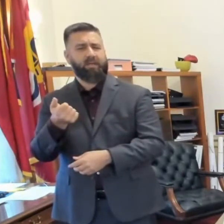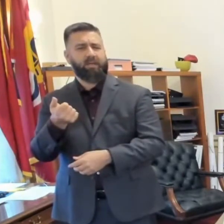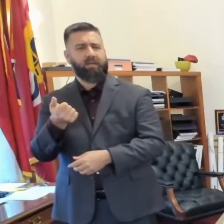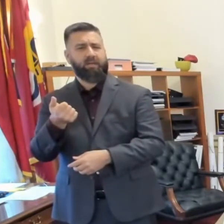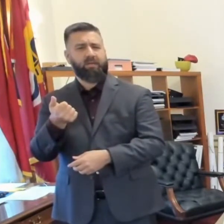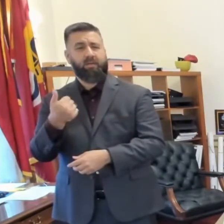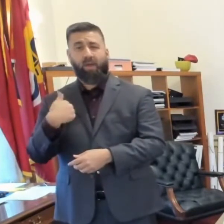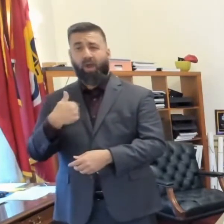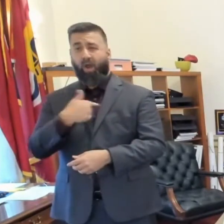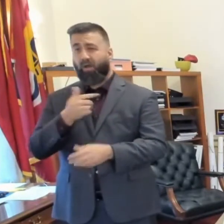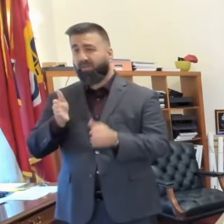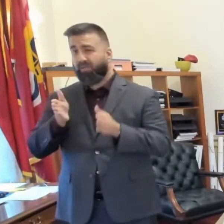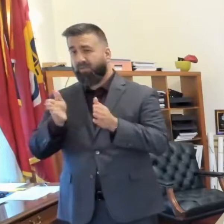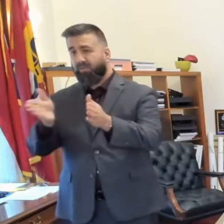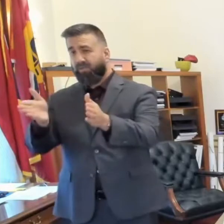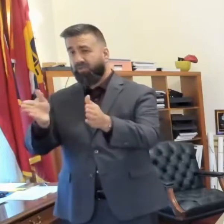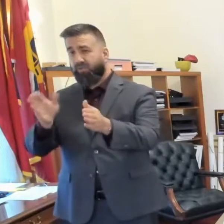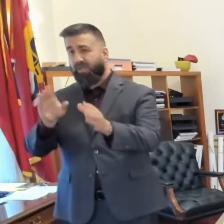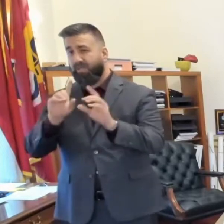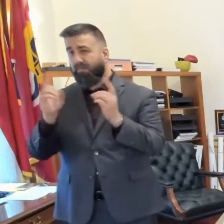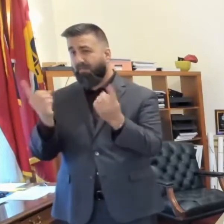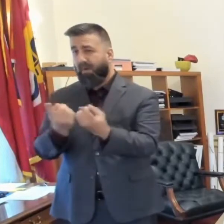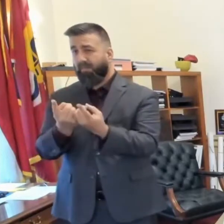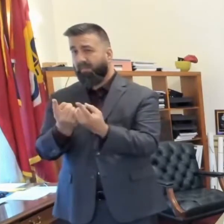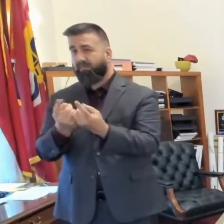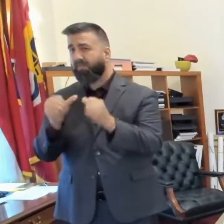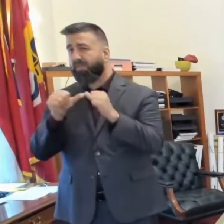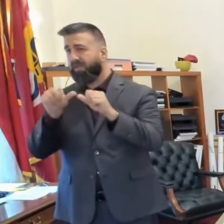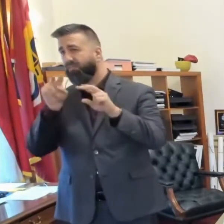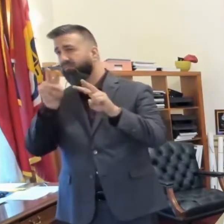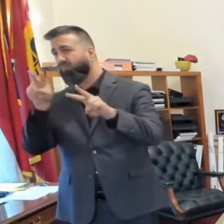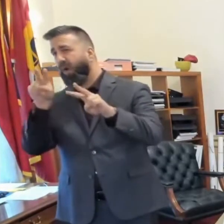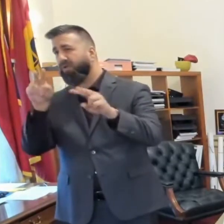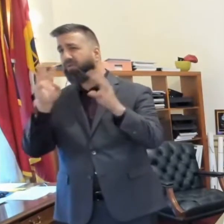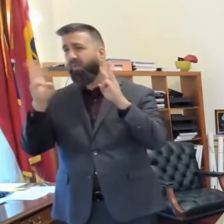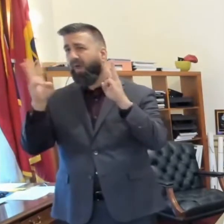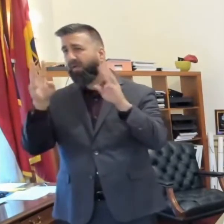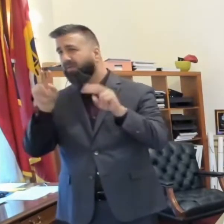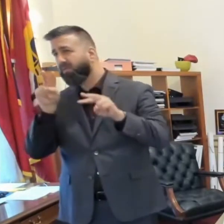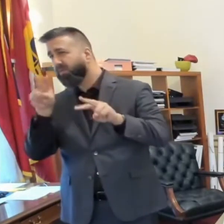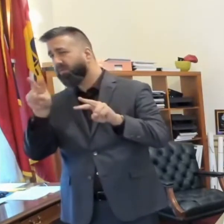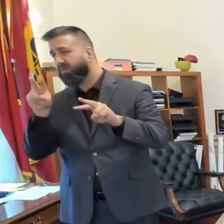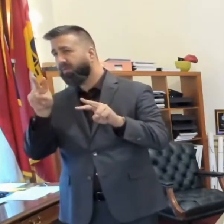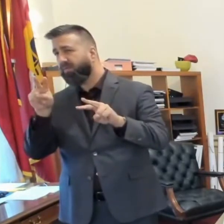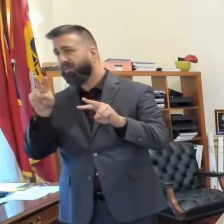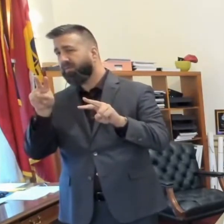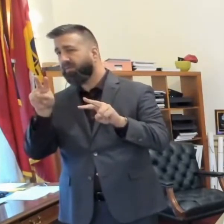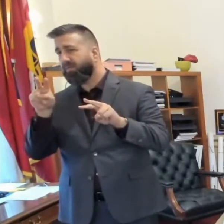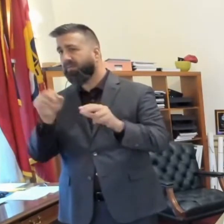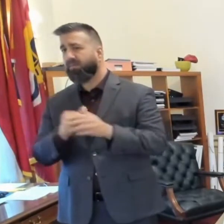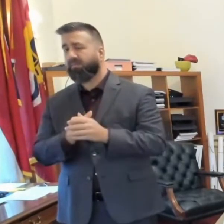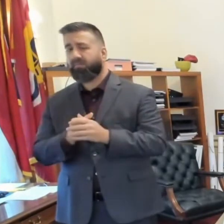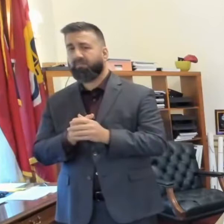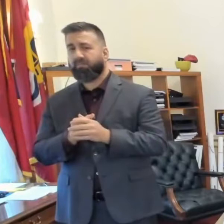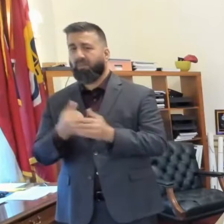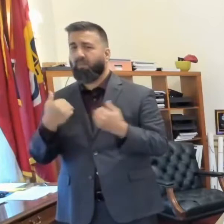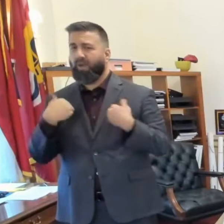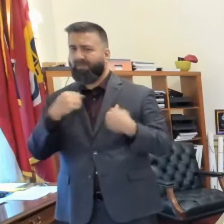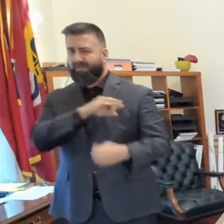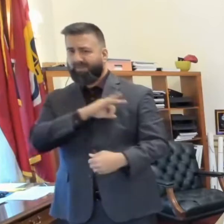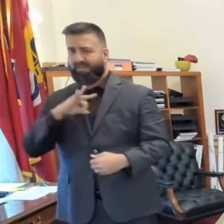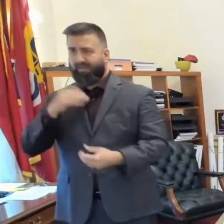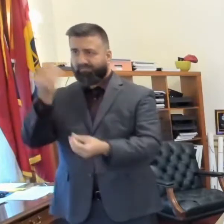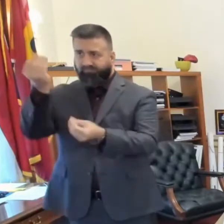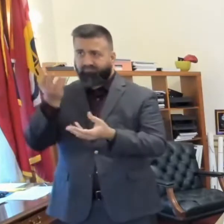our street department is continually watching the weather. We actually have someone who updates us continually